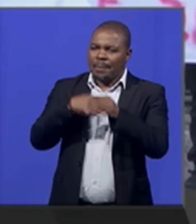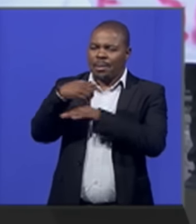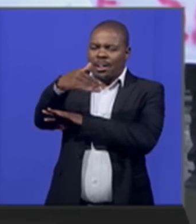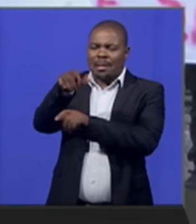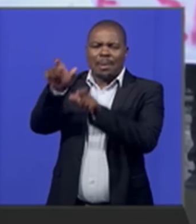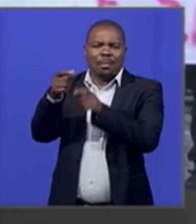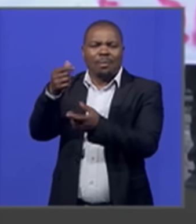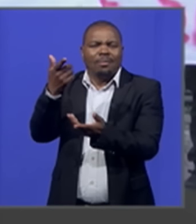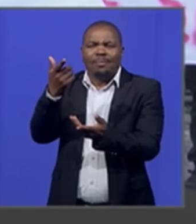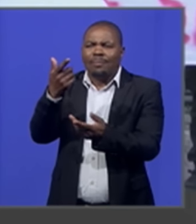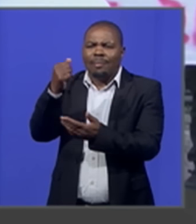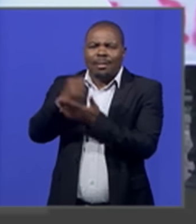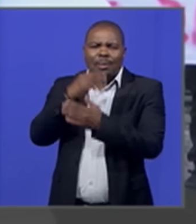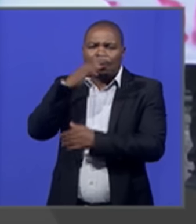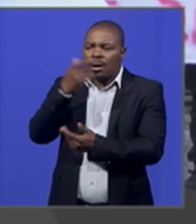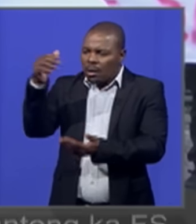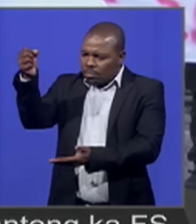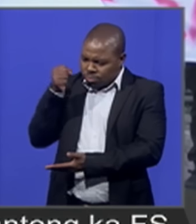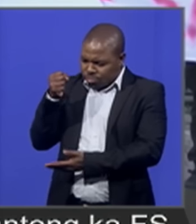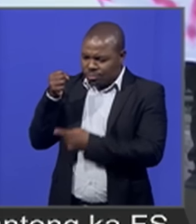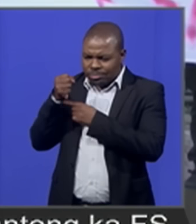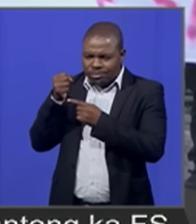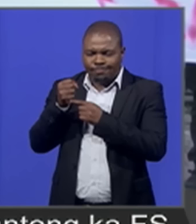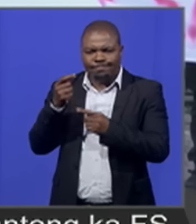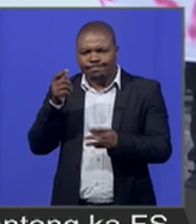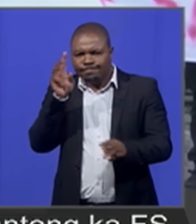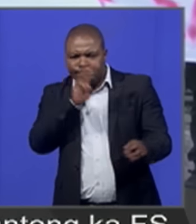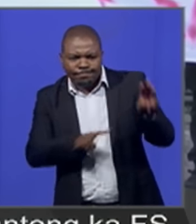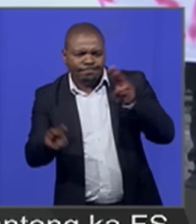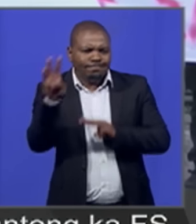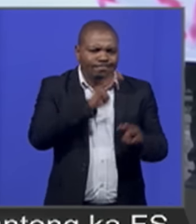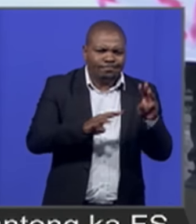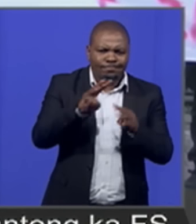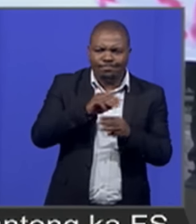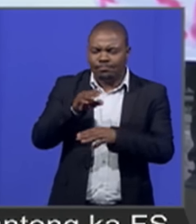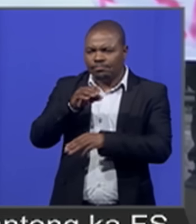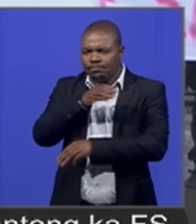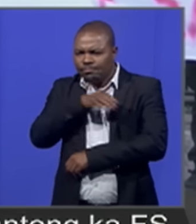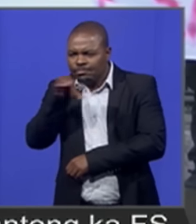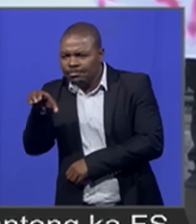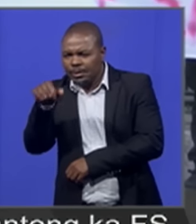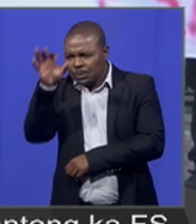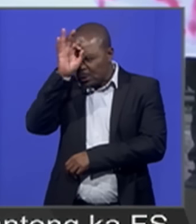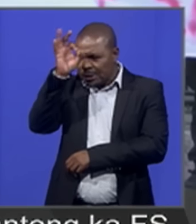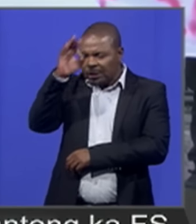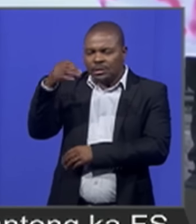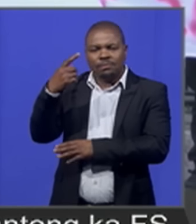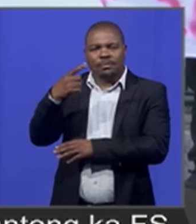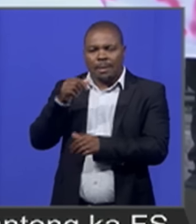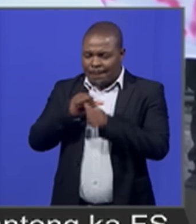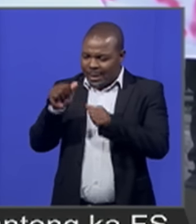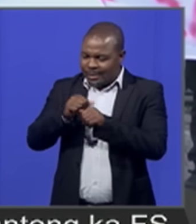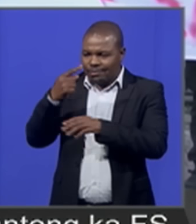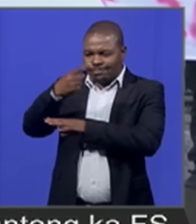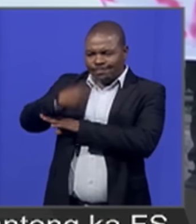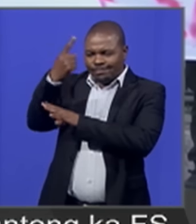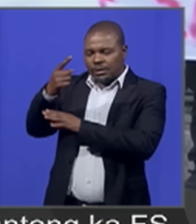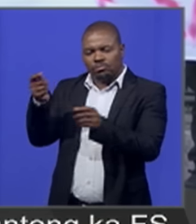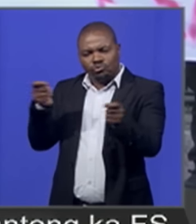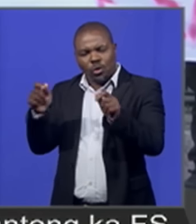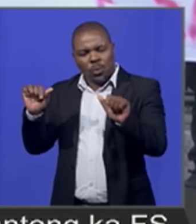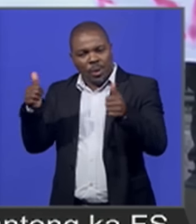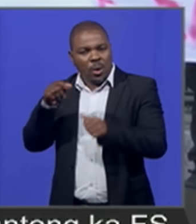rona a nke tšhelete yeo a lo etsa Border Management Authority e be well capacitated ba tsebe go kwala dibordera tsa rona because ba itse ba hloleya